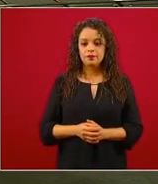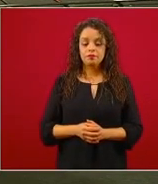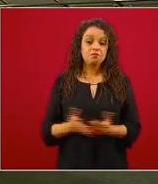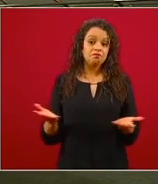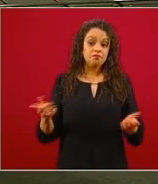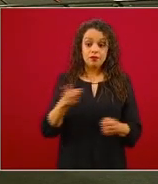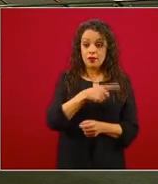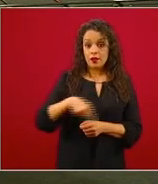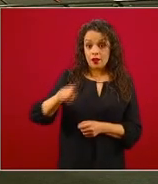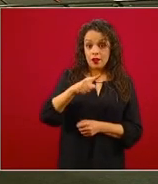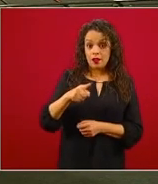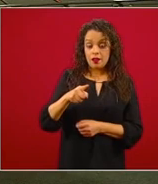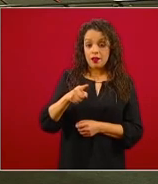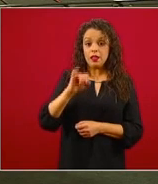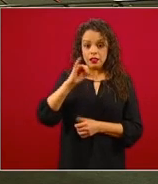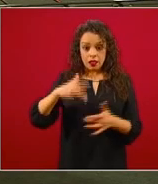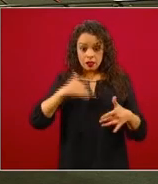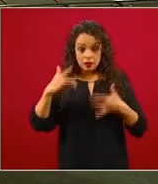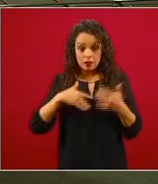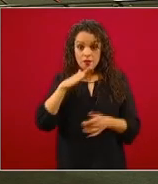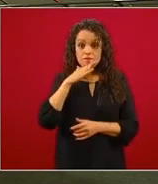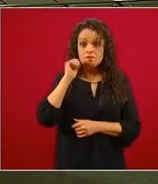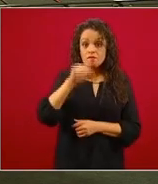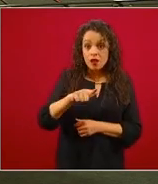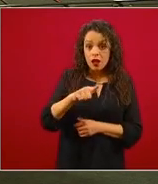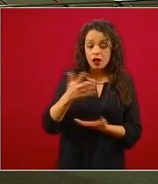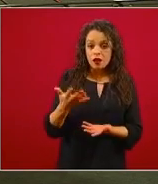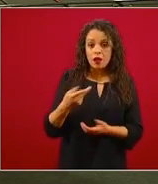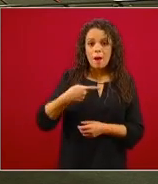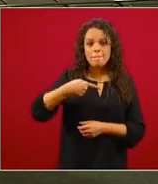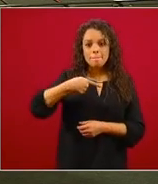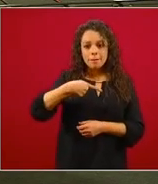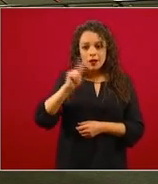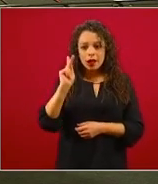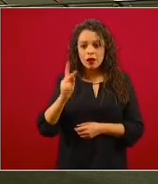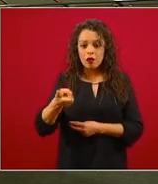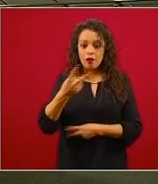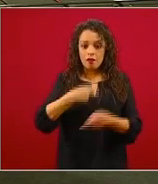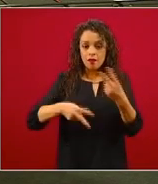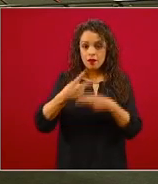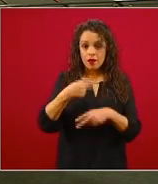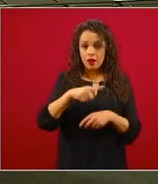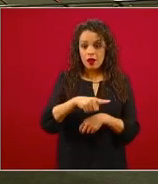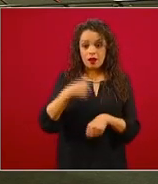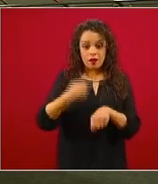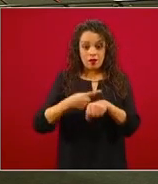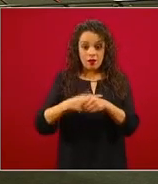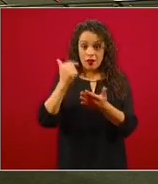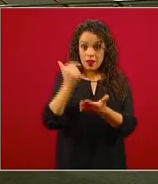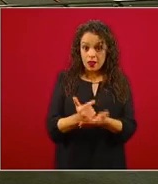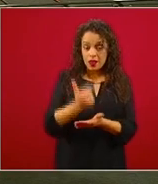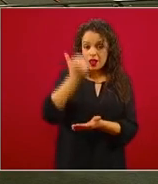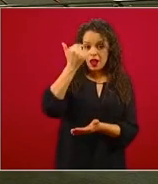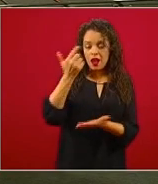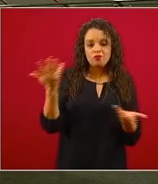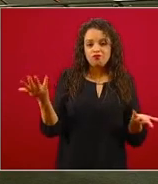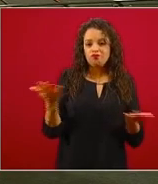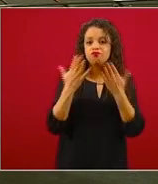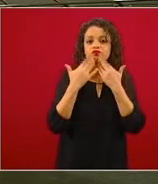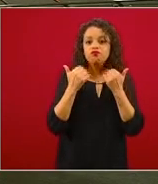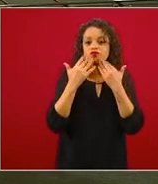if they're symptomatic and they have a positive test, what do we do with them when they don't develop a serious version of COVID?